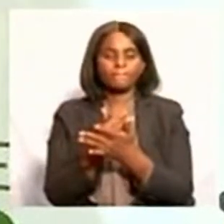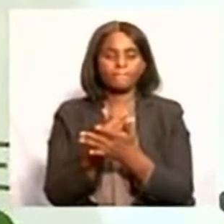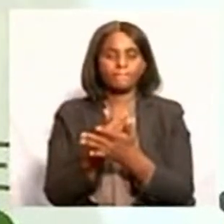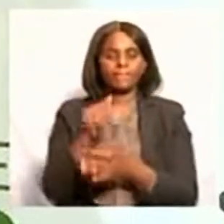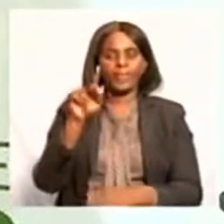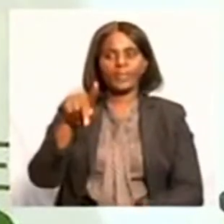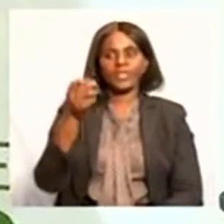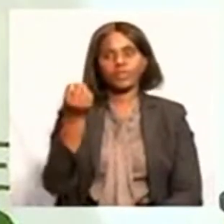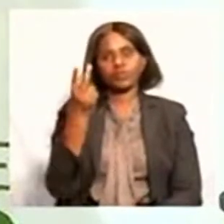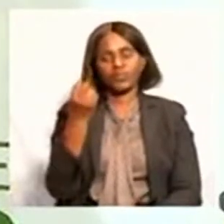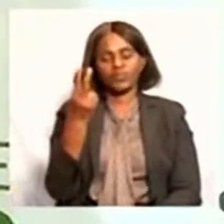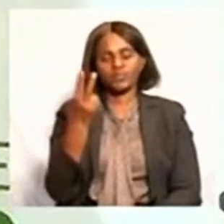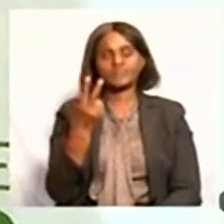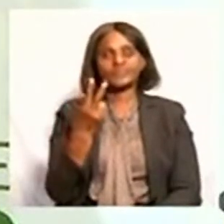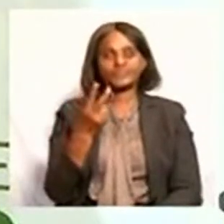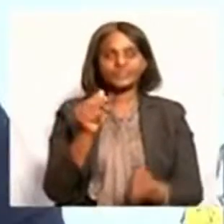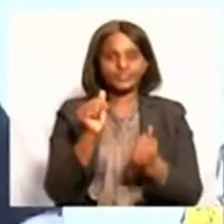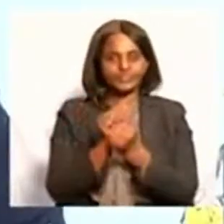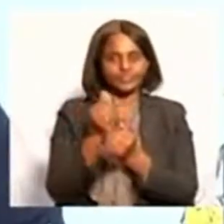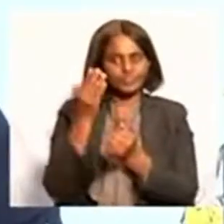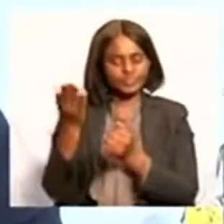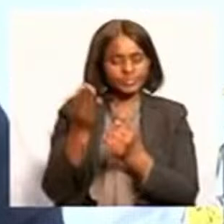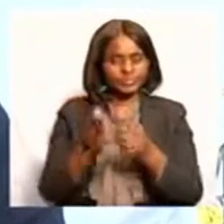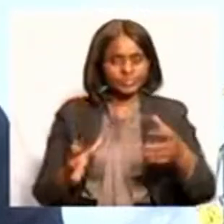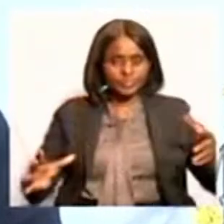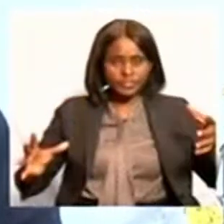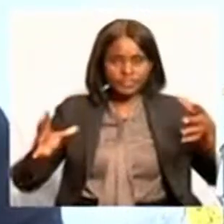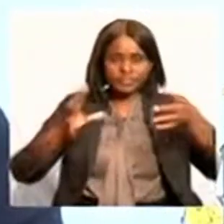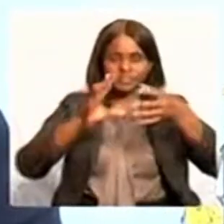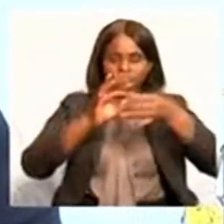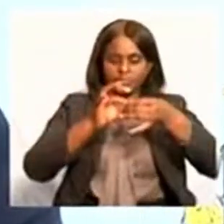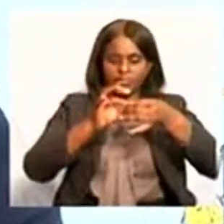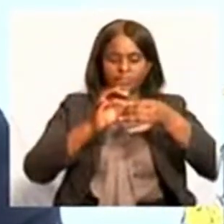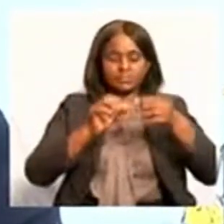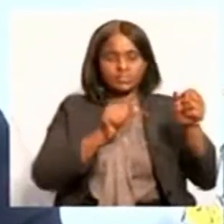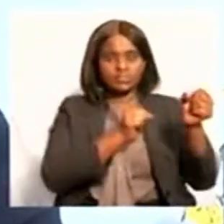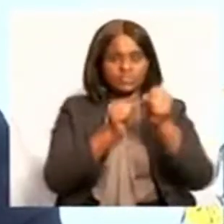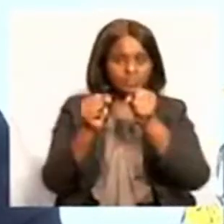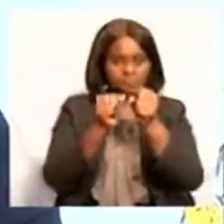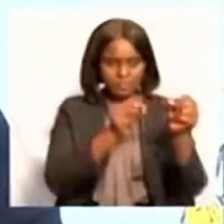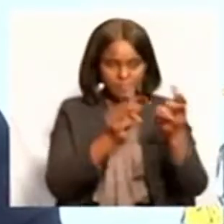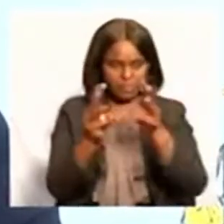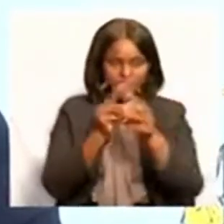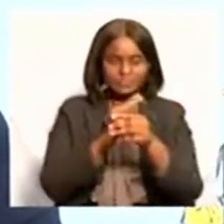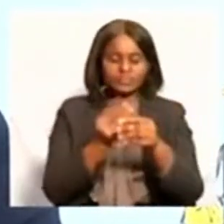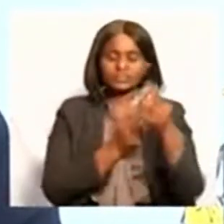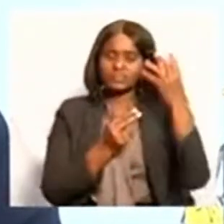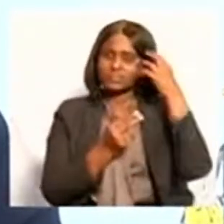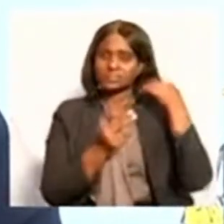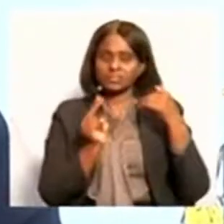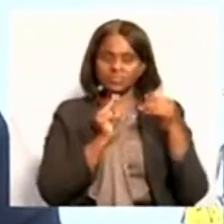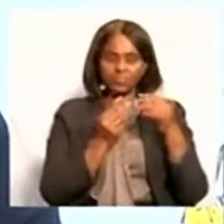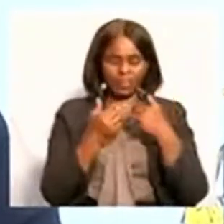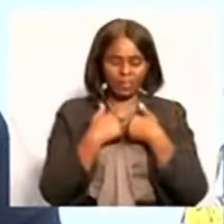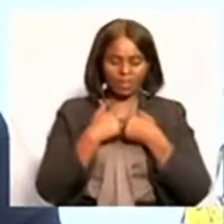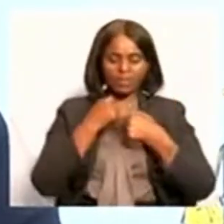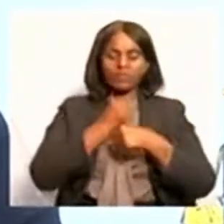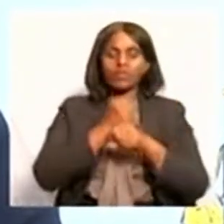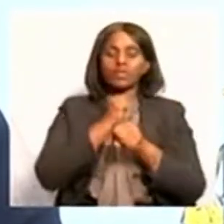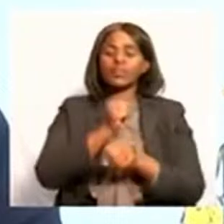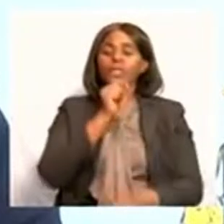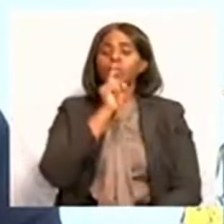P12? Yeah, in terms of aligning our strategic directions as an office, we've ensured